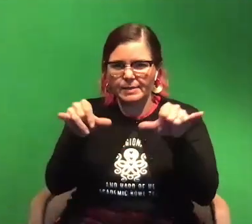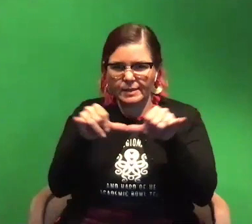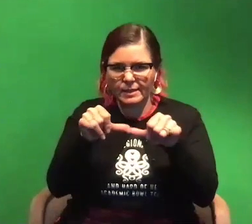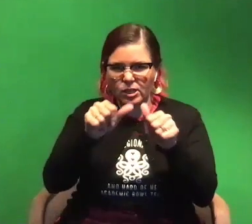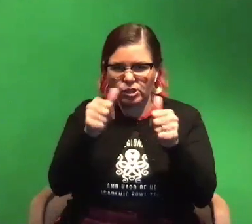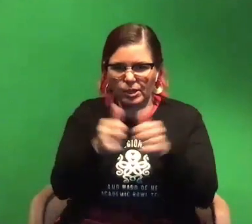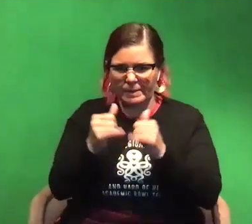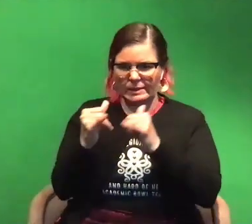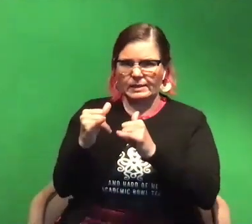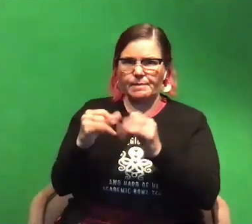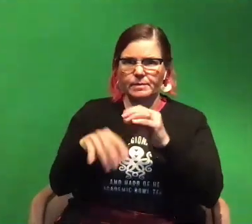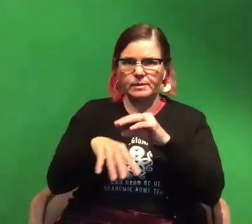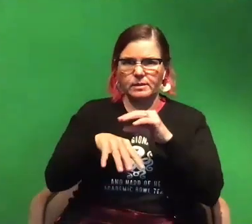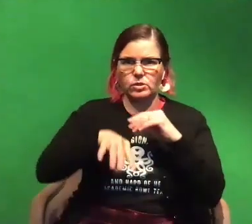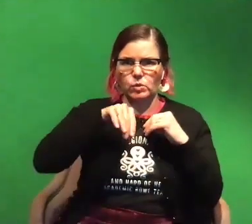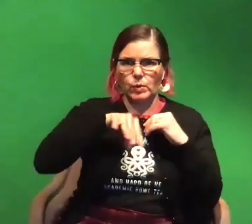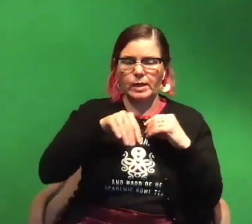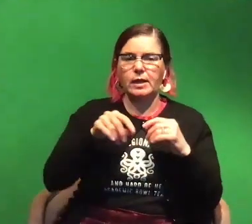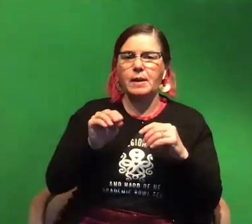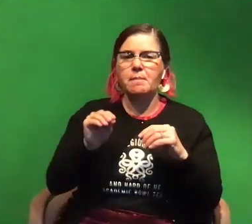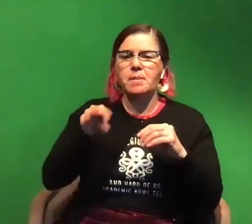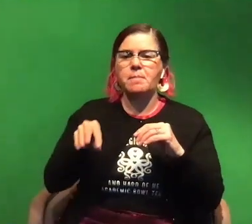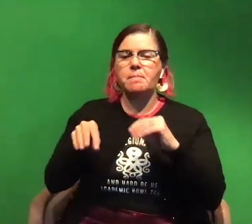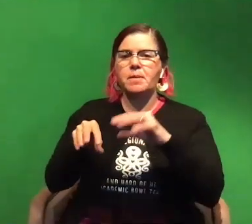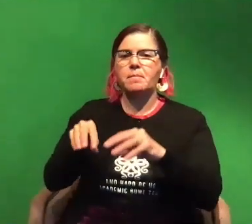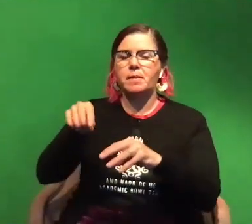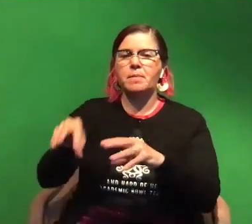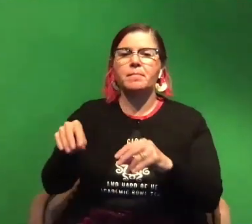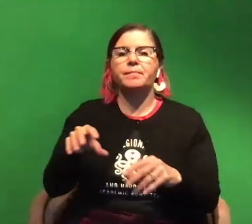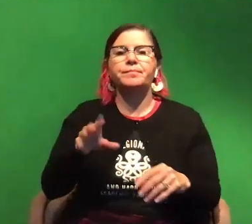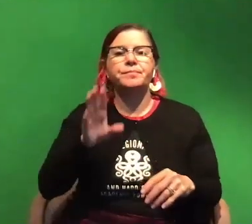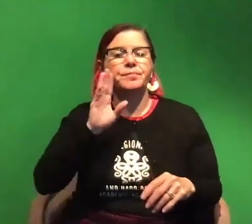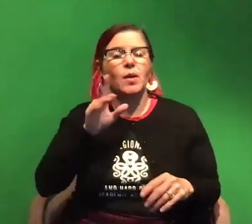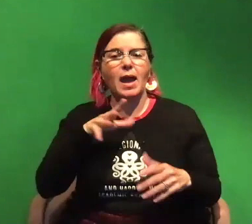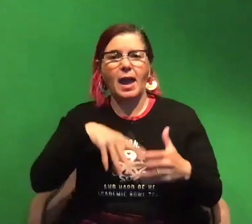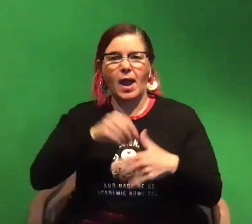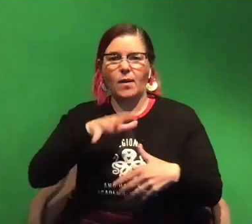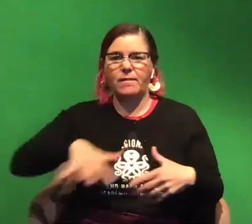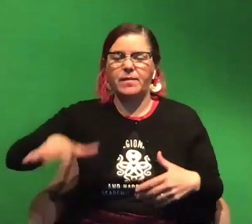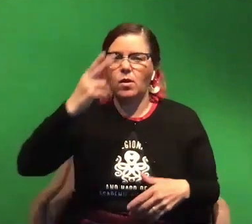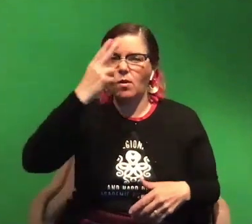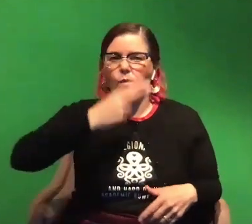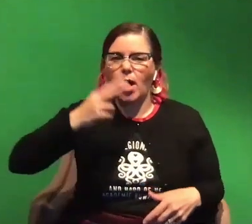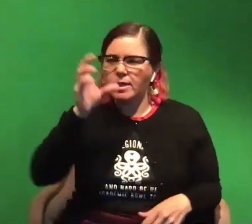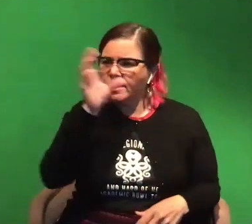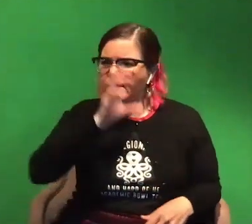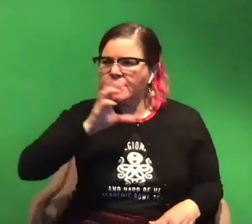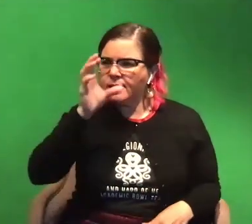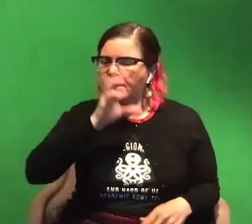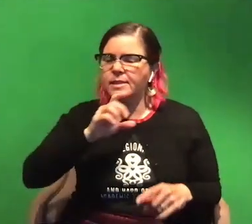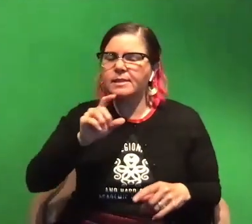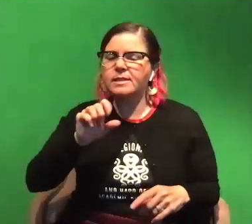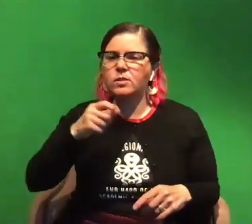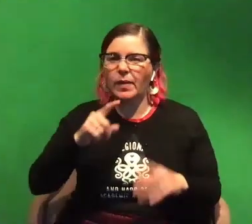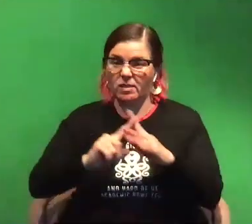are. And they can release a number of these. And so as Sarah knows, when you're out in the field around Hawaii, like looking for these little squids and they're running away